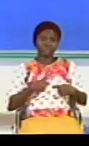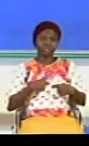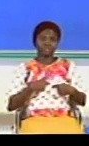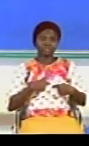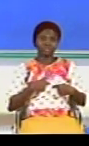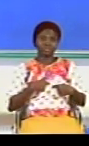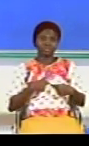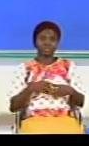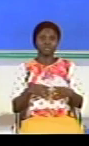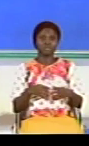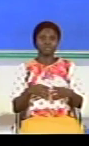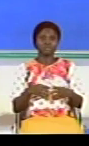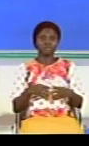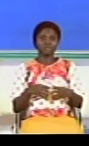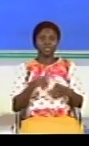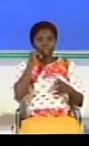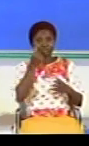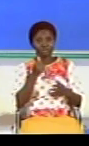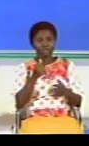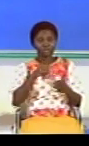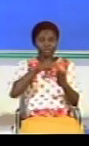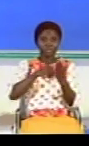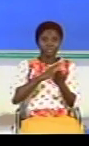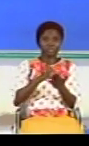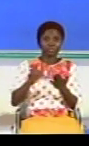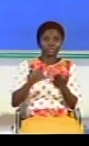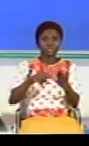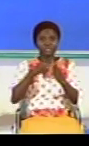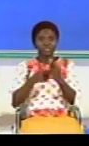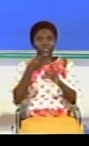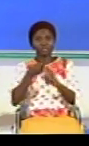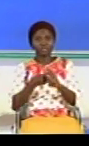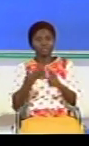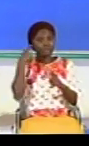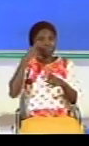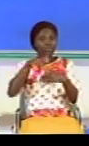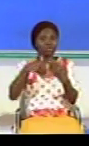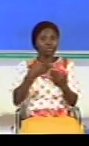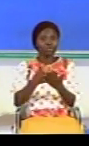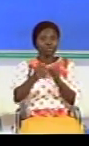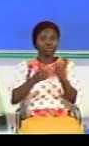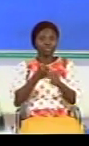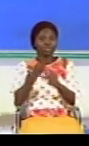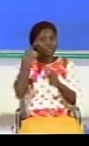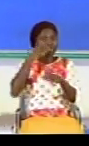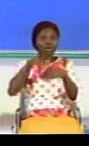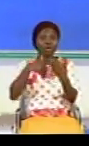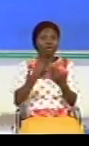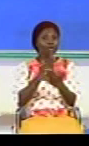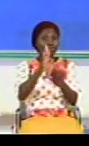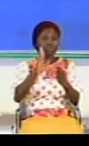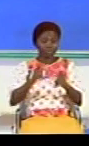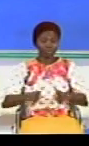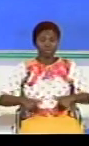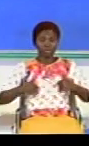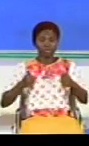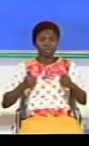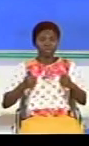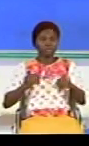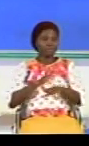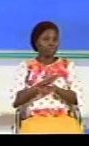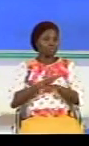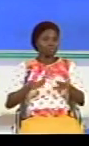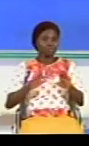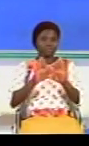week, this month, for the rest of the year, for the rest of your life, fear not.